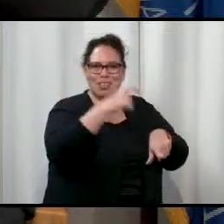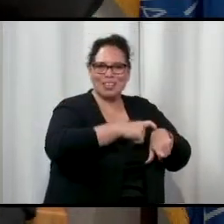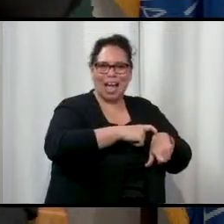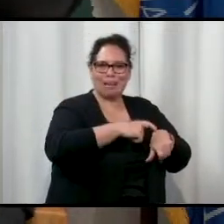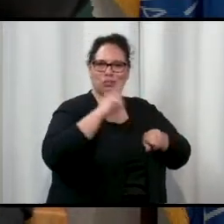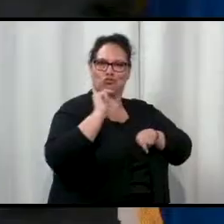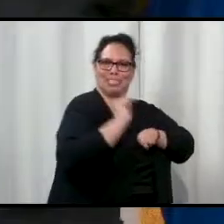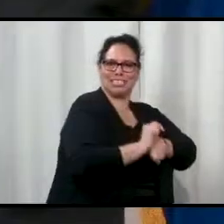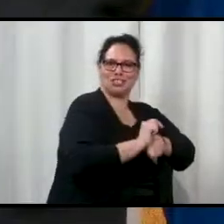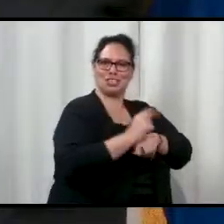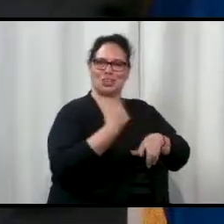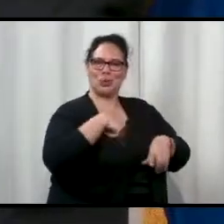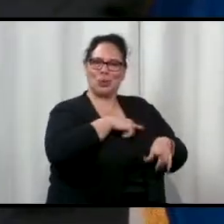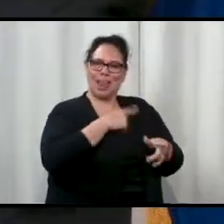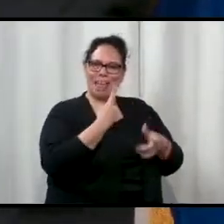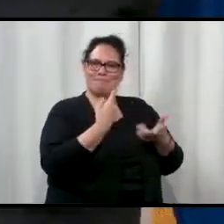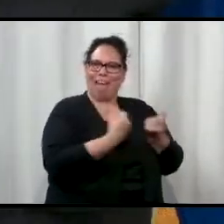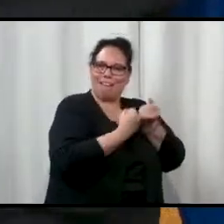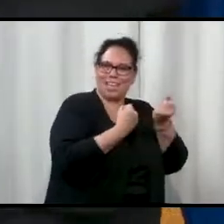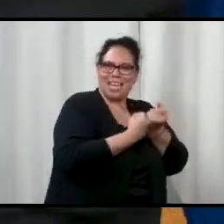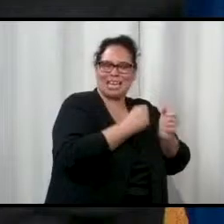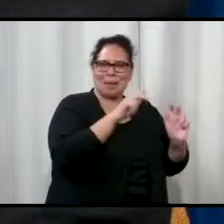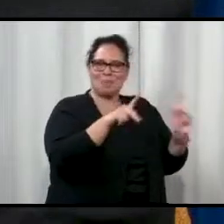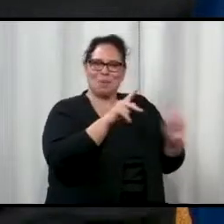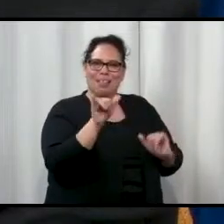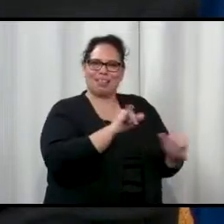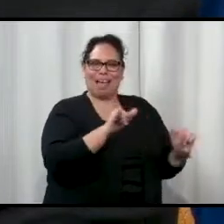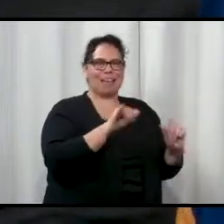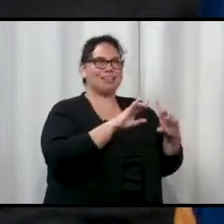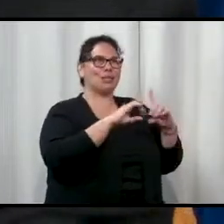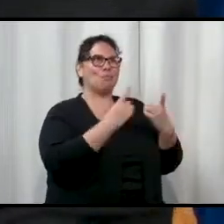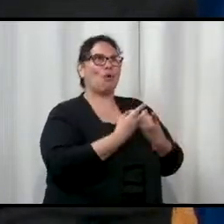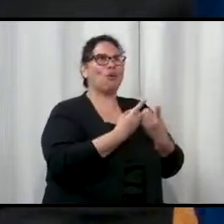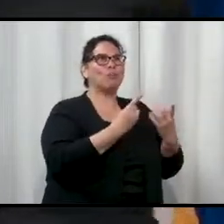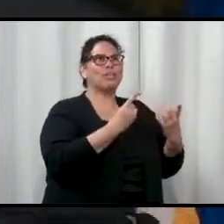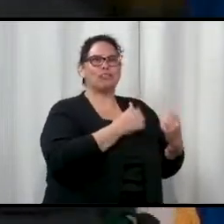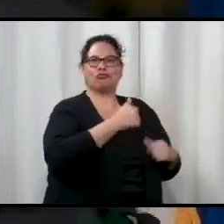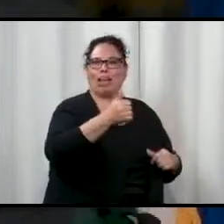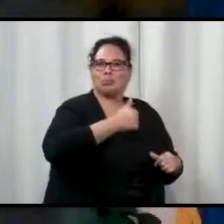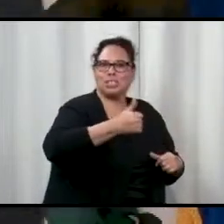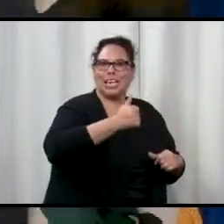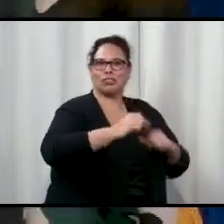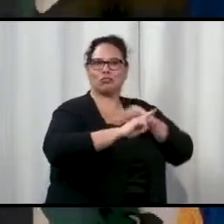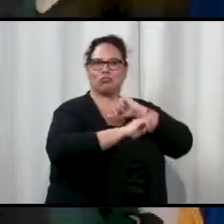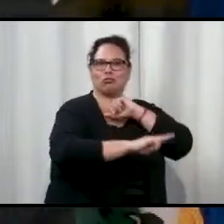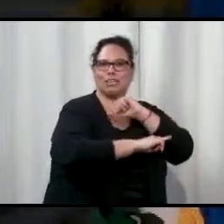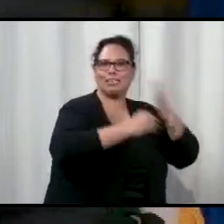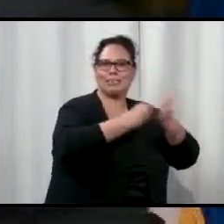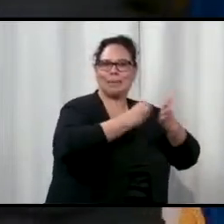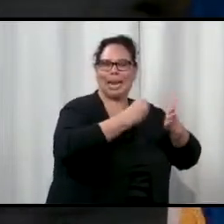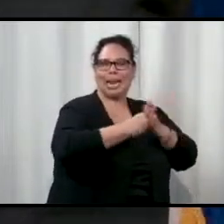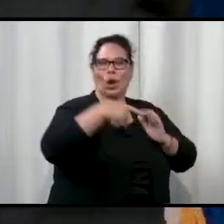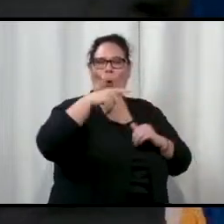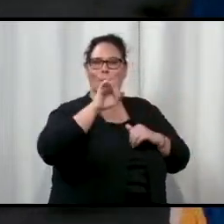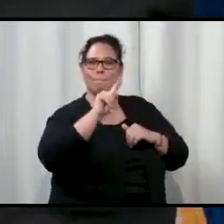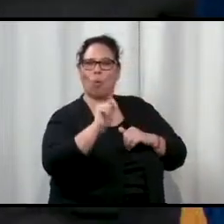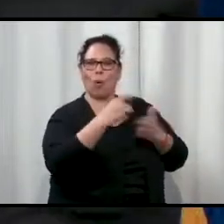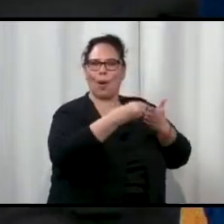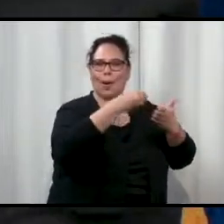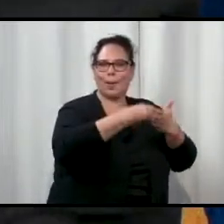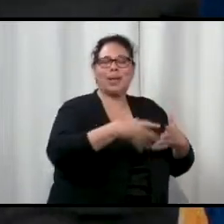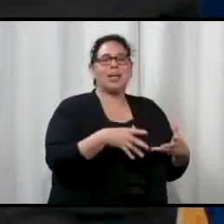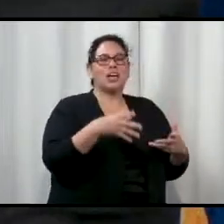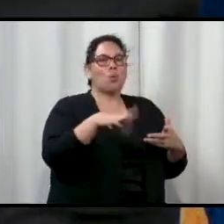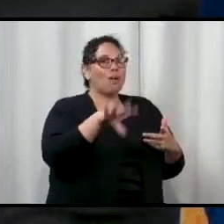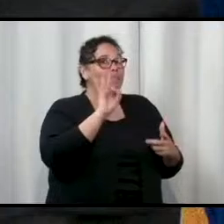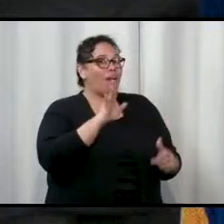traditionally, we're advocating to folks like Department of Transportation for bridge funding or port funding. And what we're